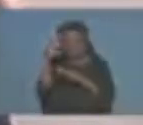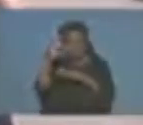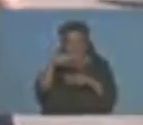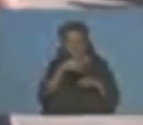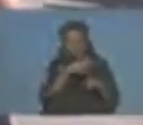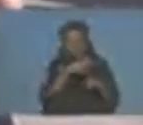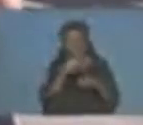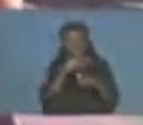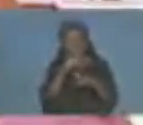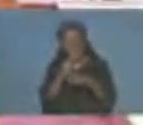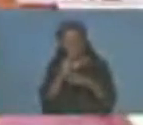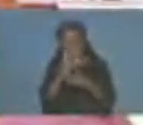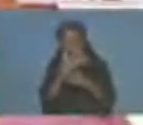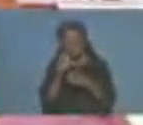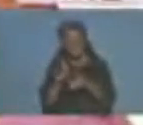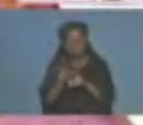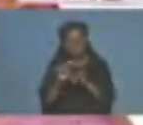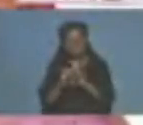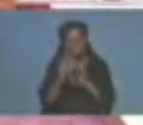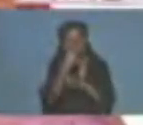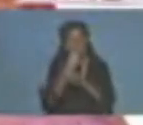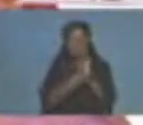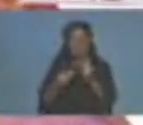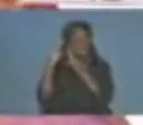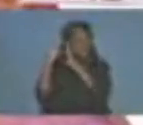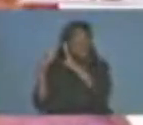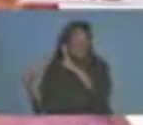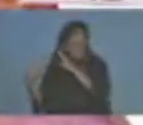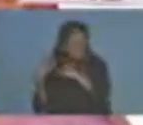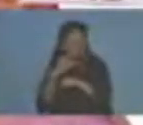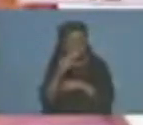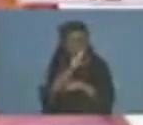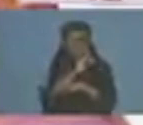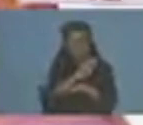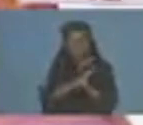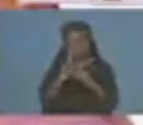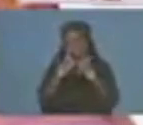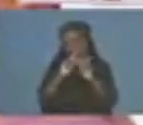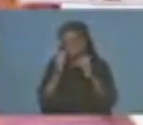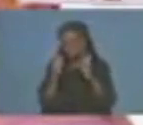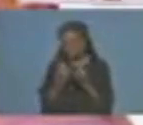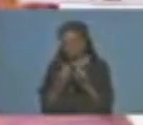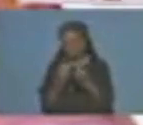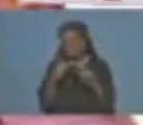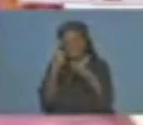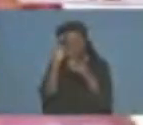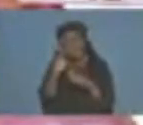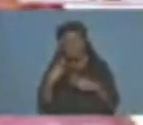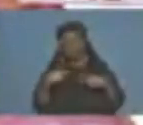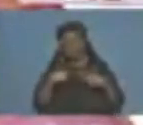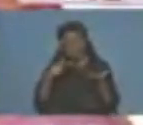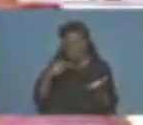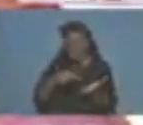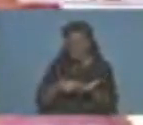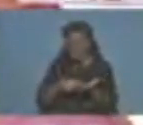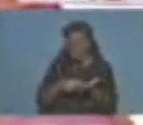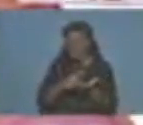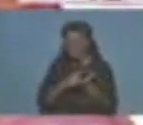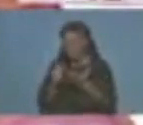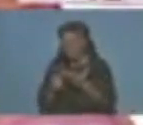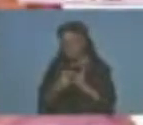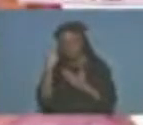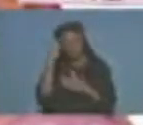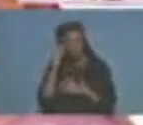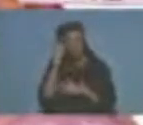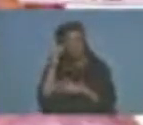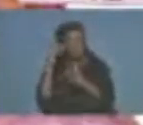something like that. To both the radio and television department, we decided to put on this promotion for listeners, you know, our